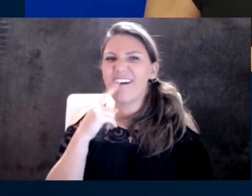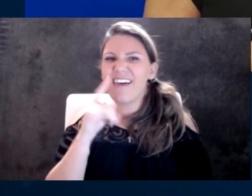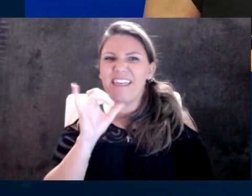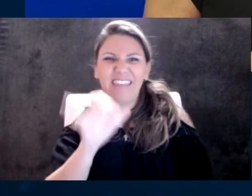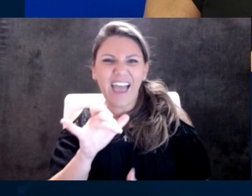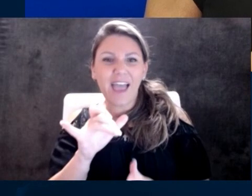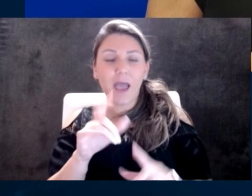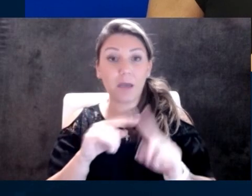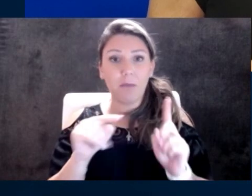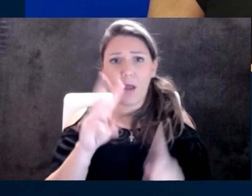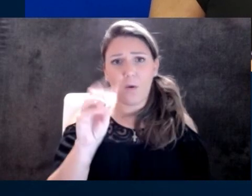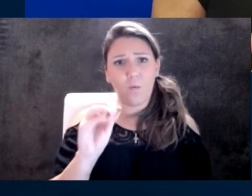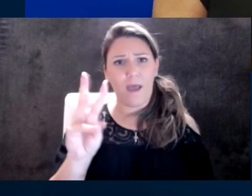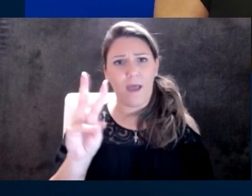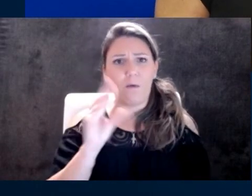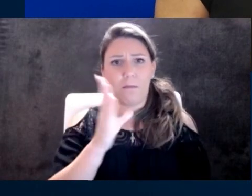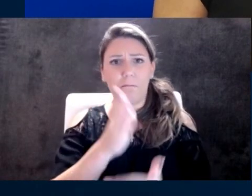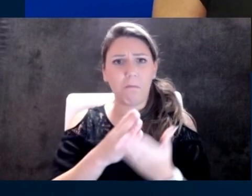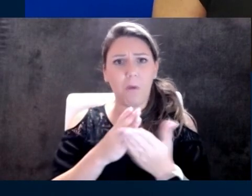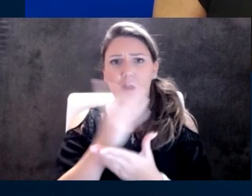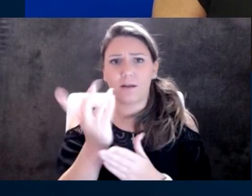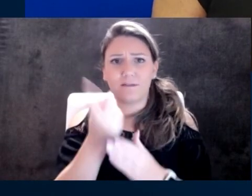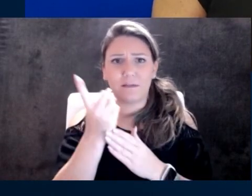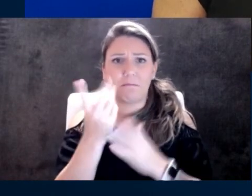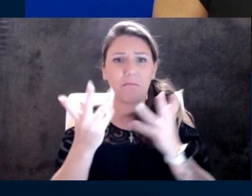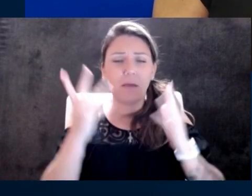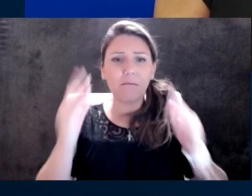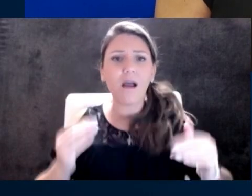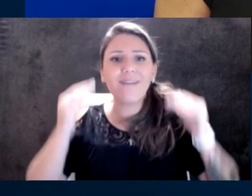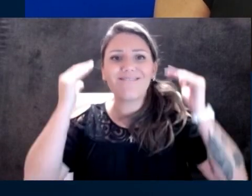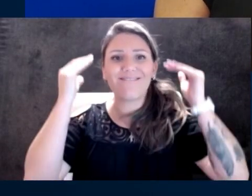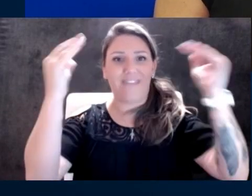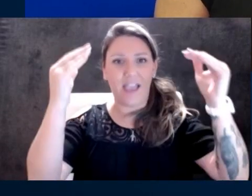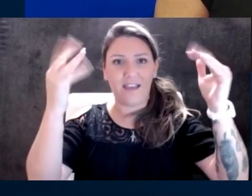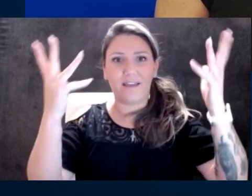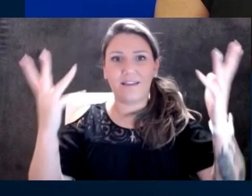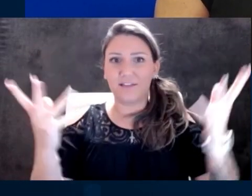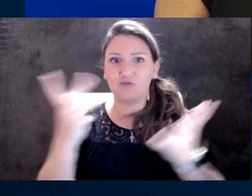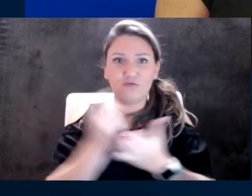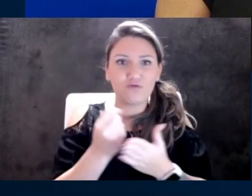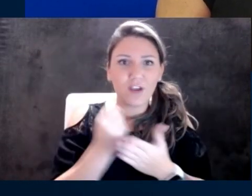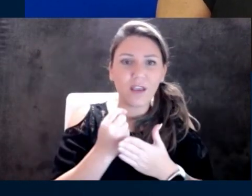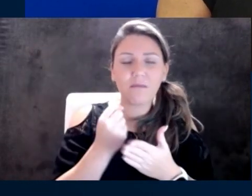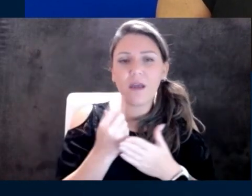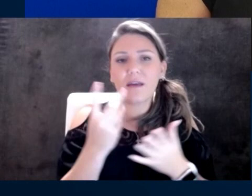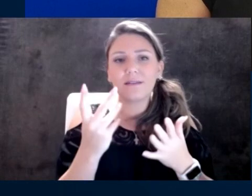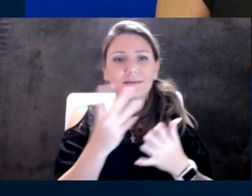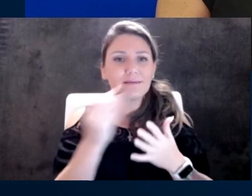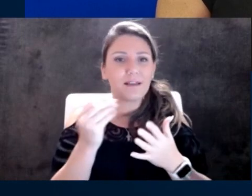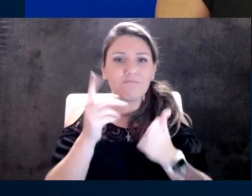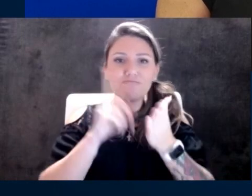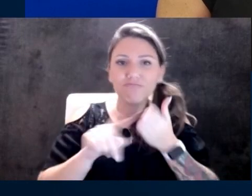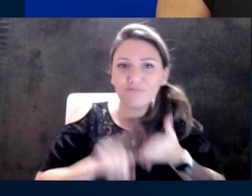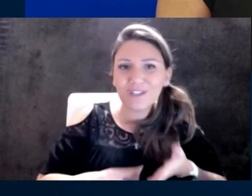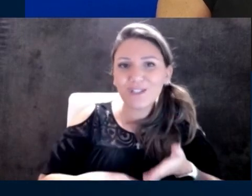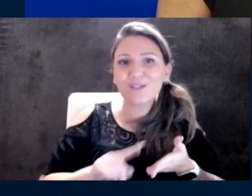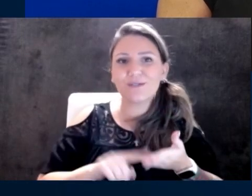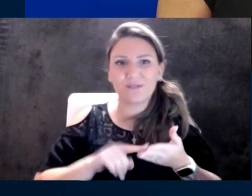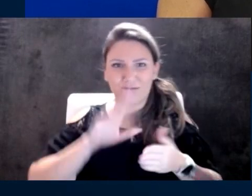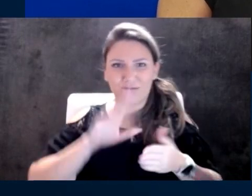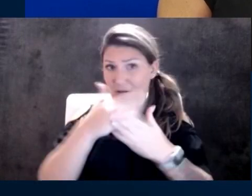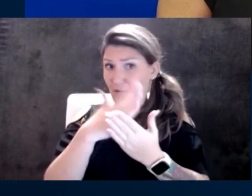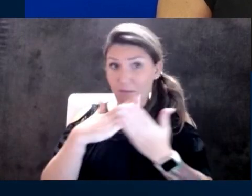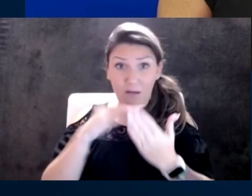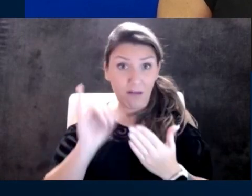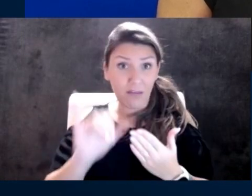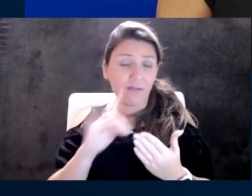be part of something that may advance treatments and research, and to be a part of that must be